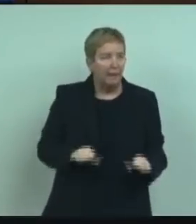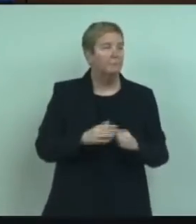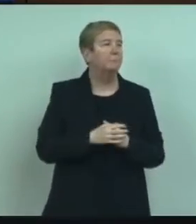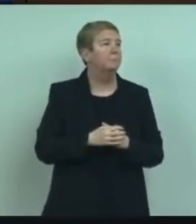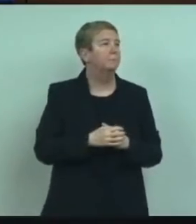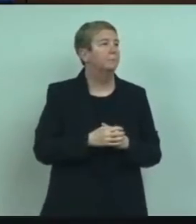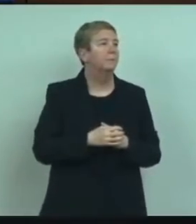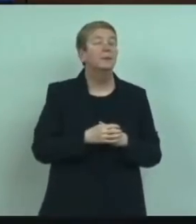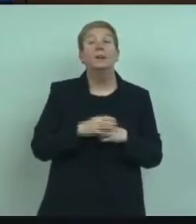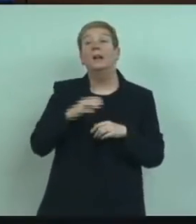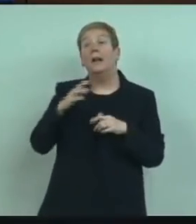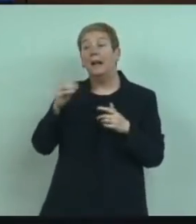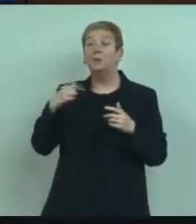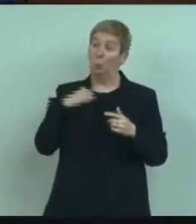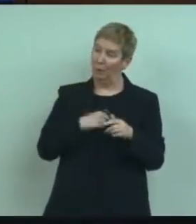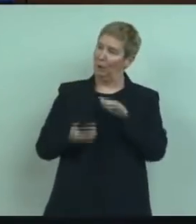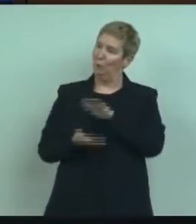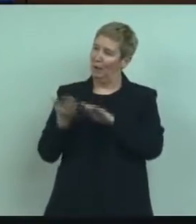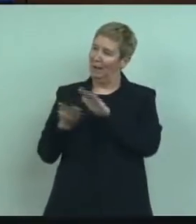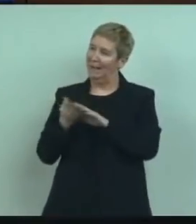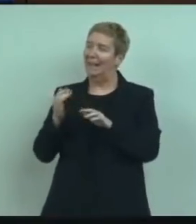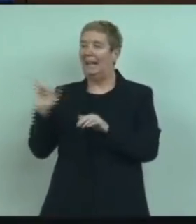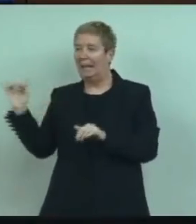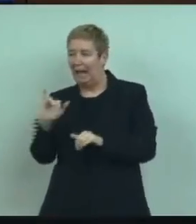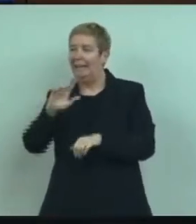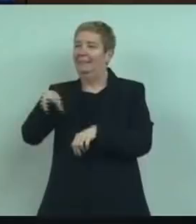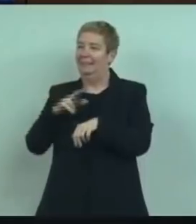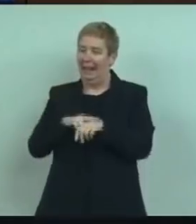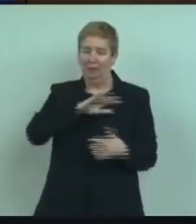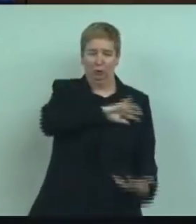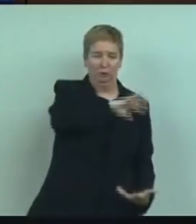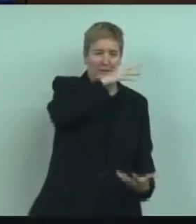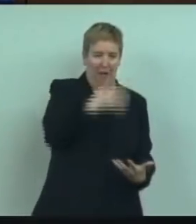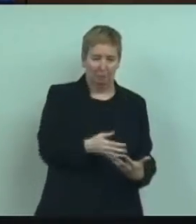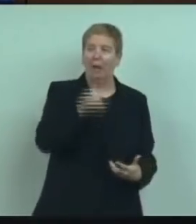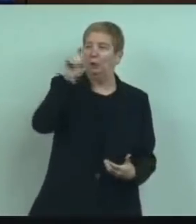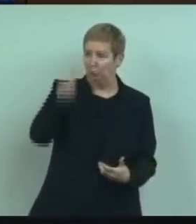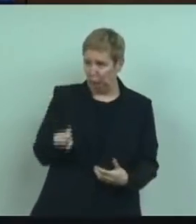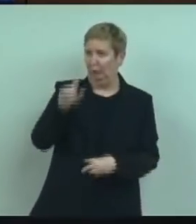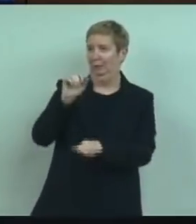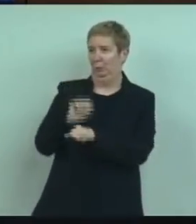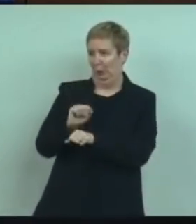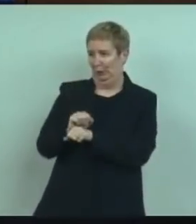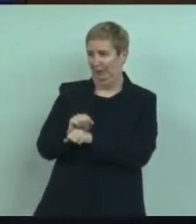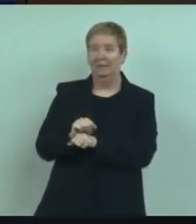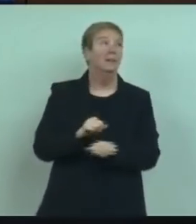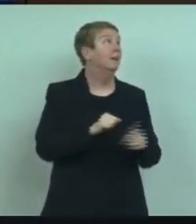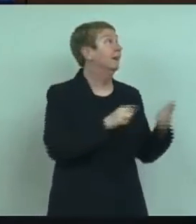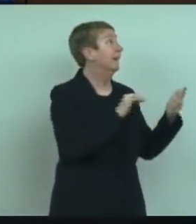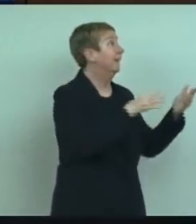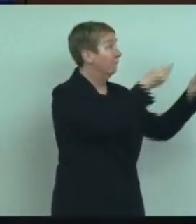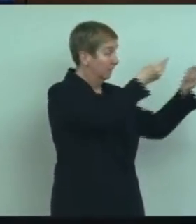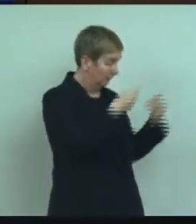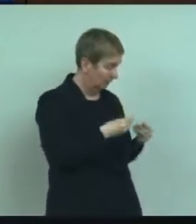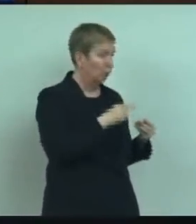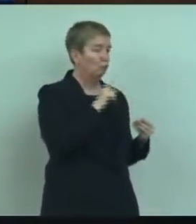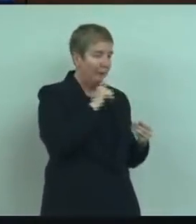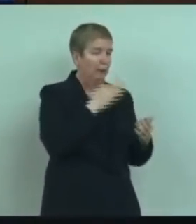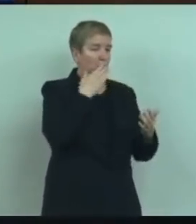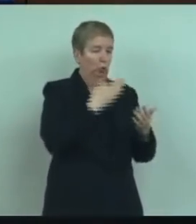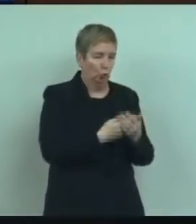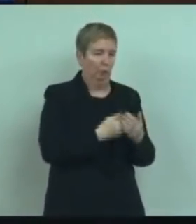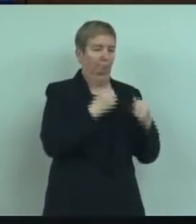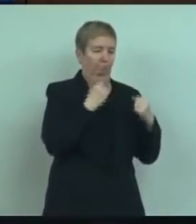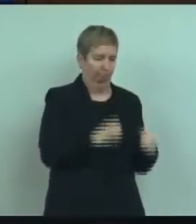national stockpile should operate, that working, credible, non-expired, life-saving equipment is